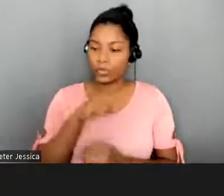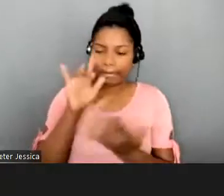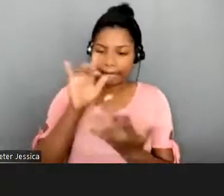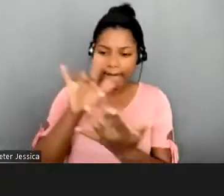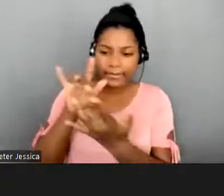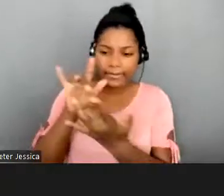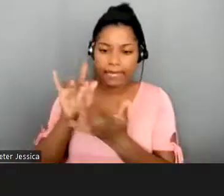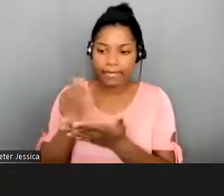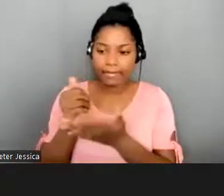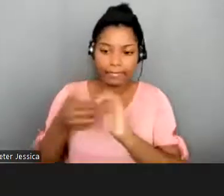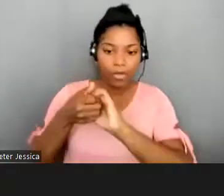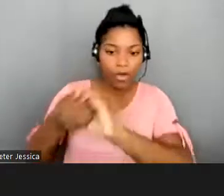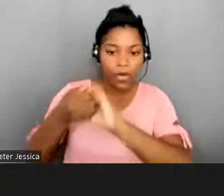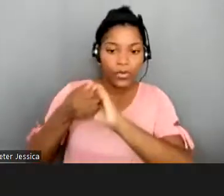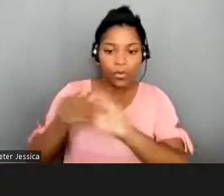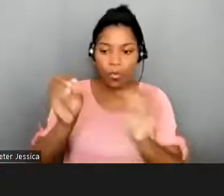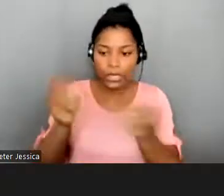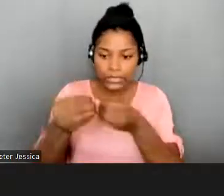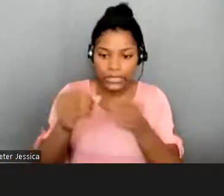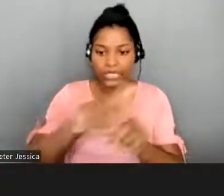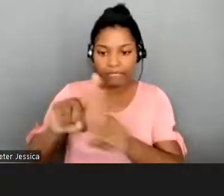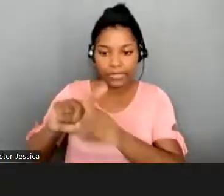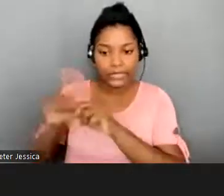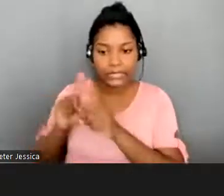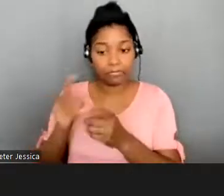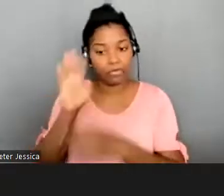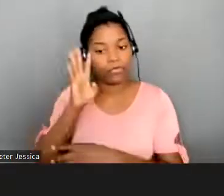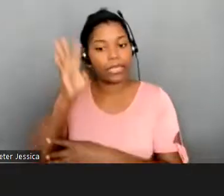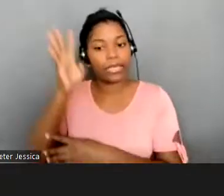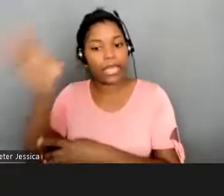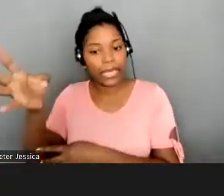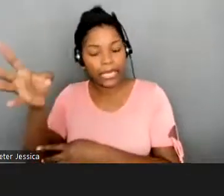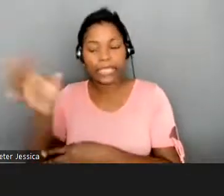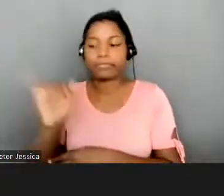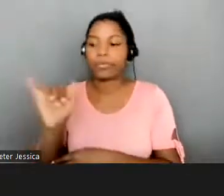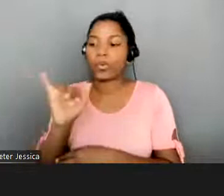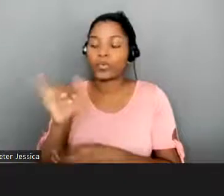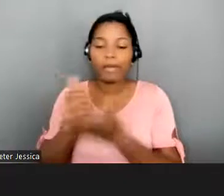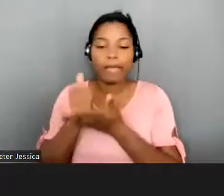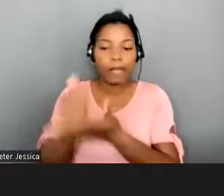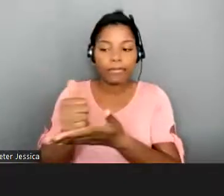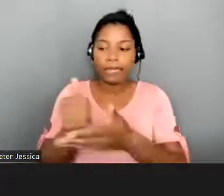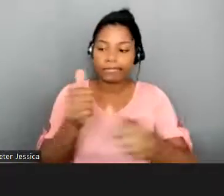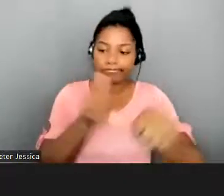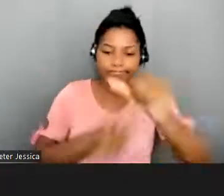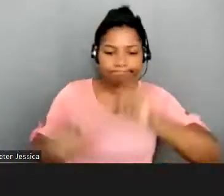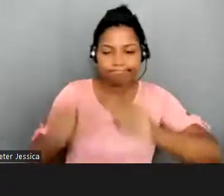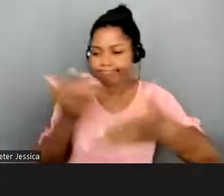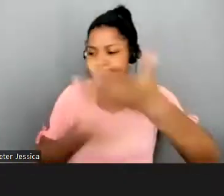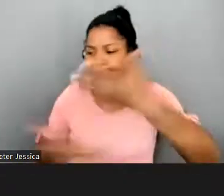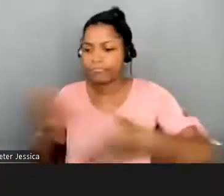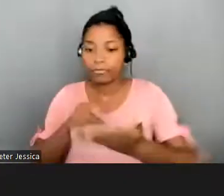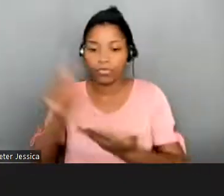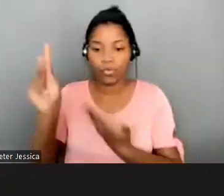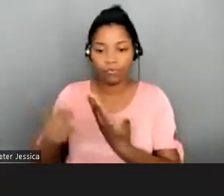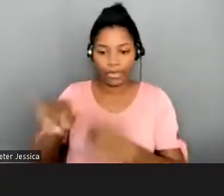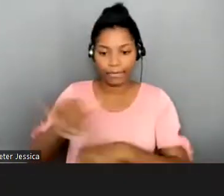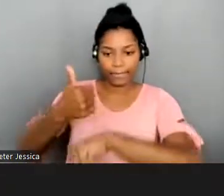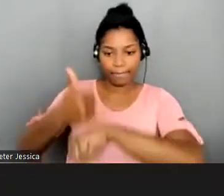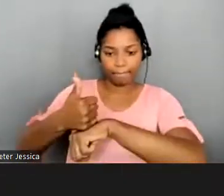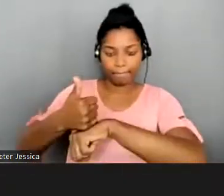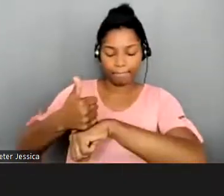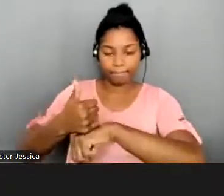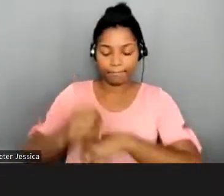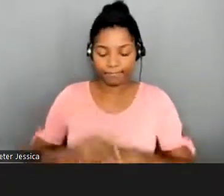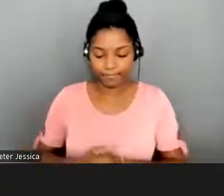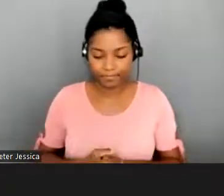and partner organizations create, expand, and enhance social engagement programming. Commit to